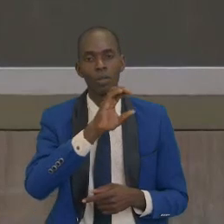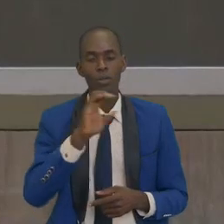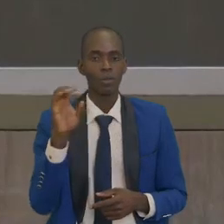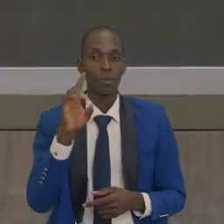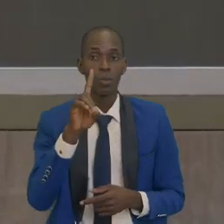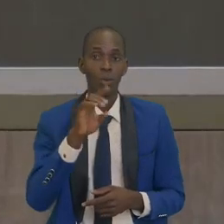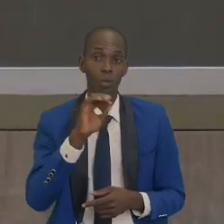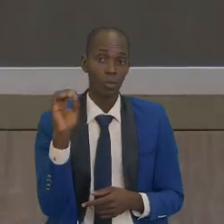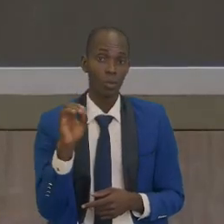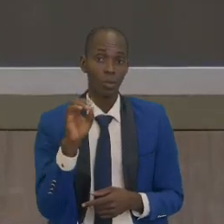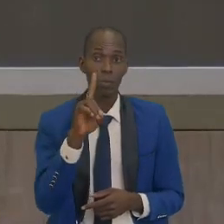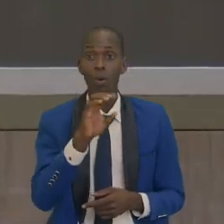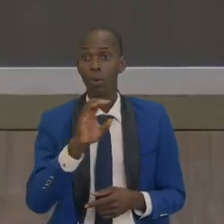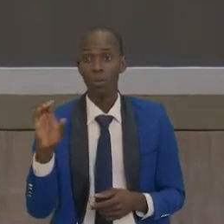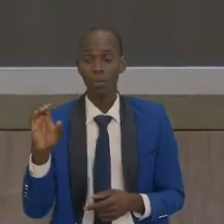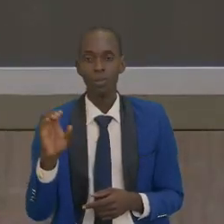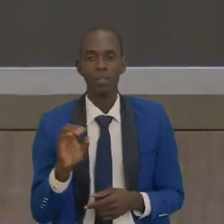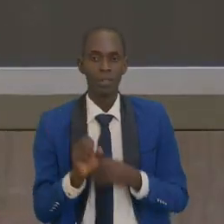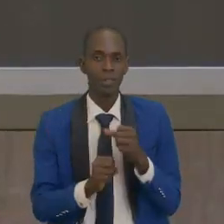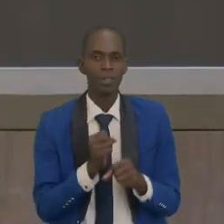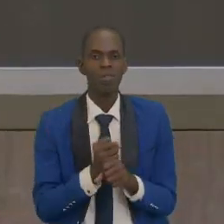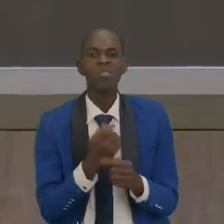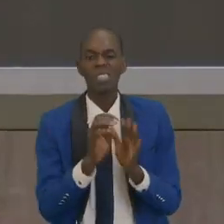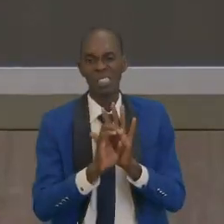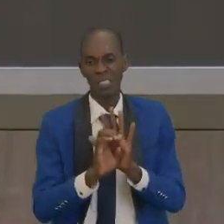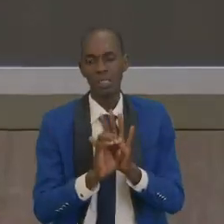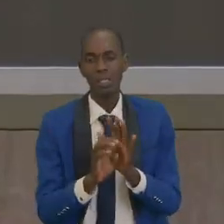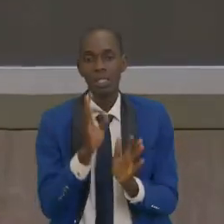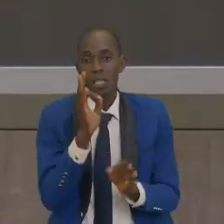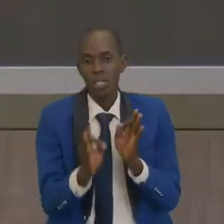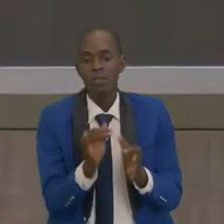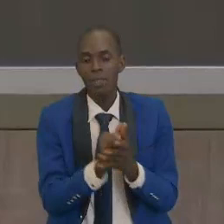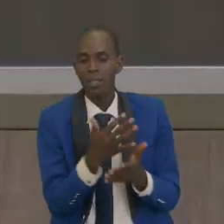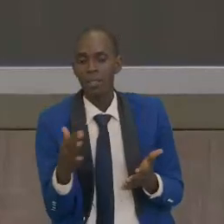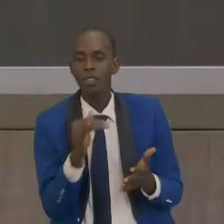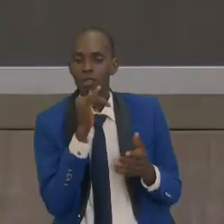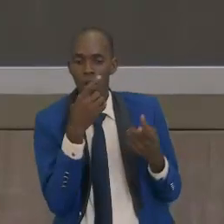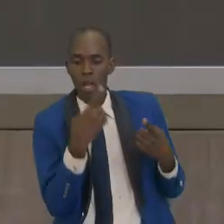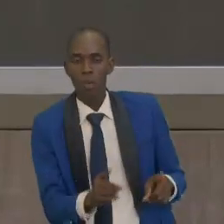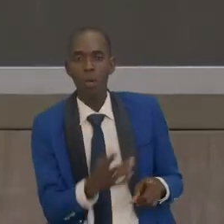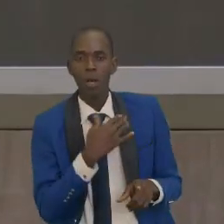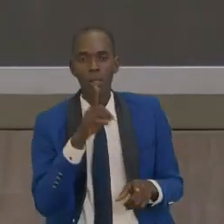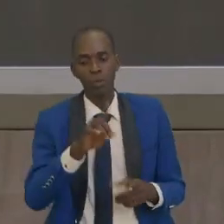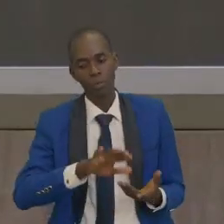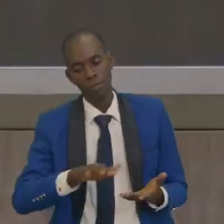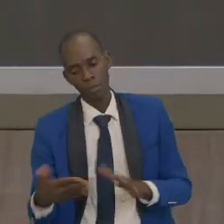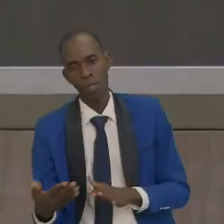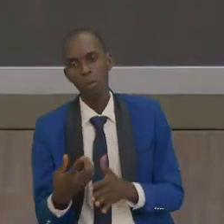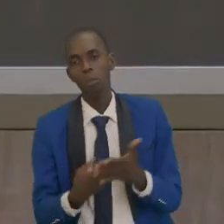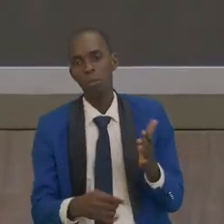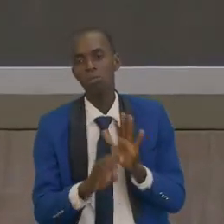what if that thing does not come and then you die okay impossible